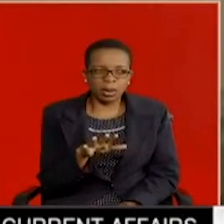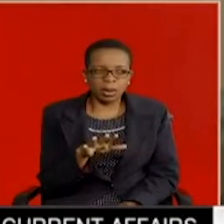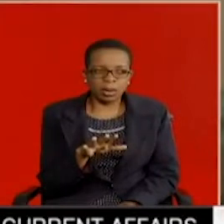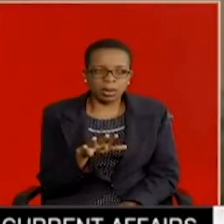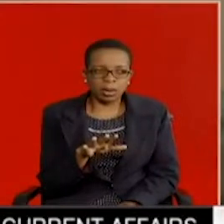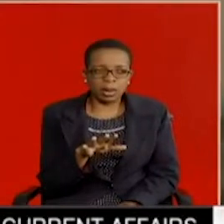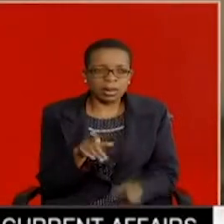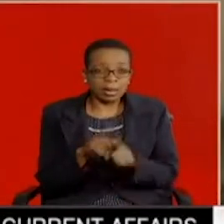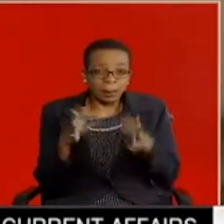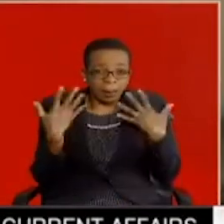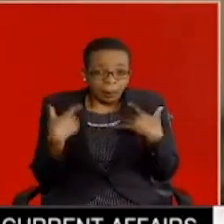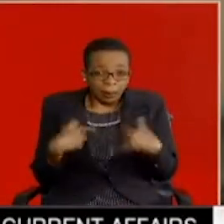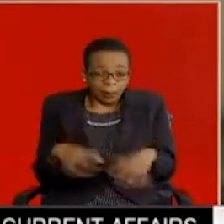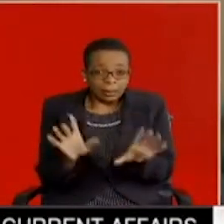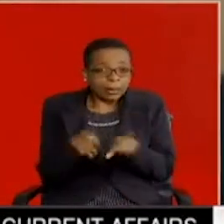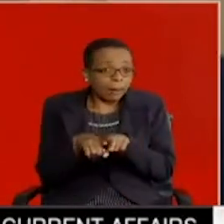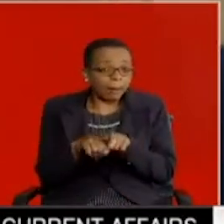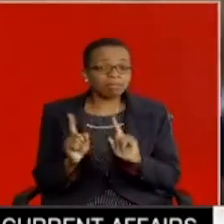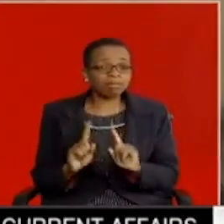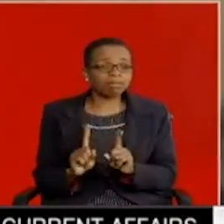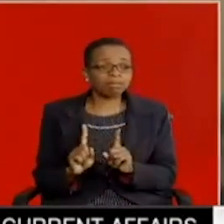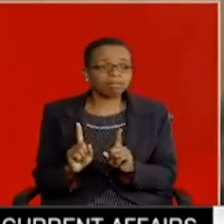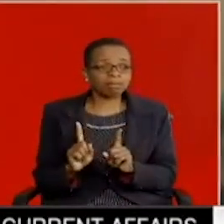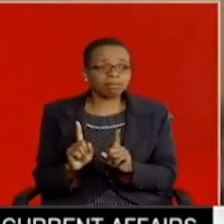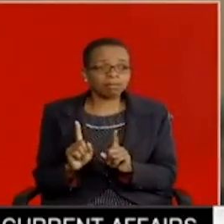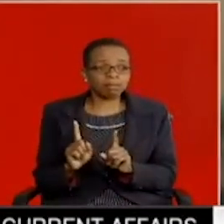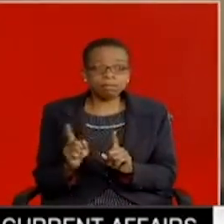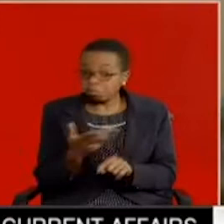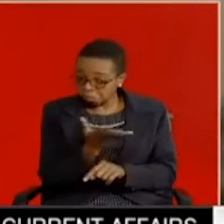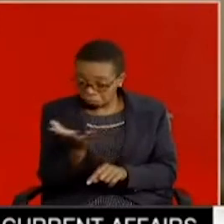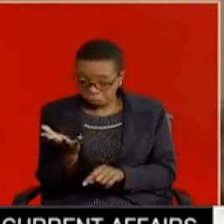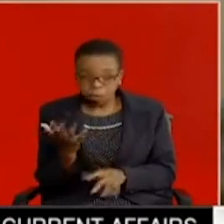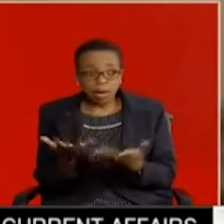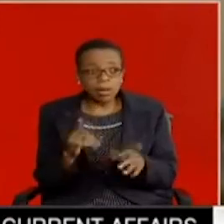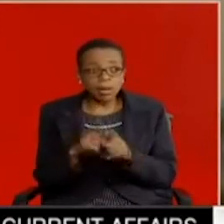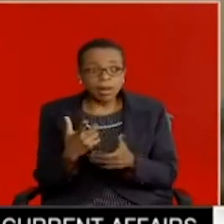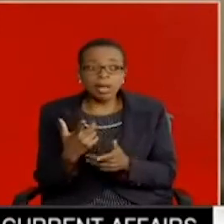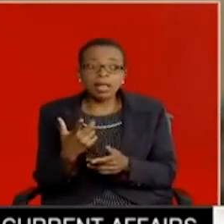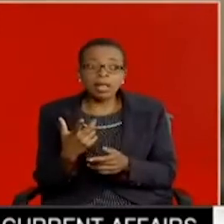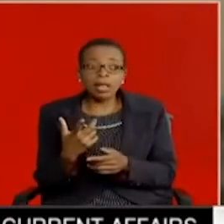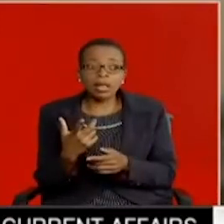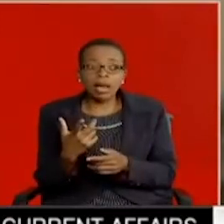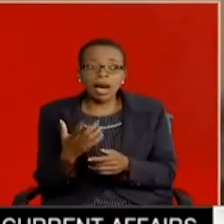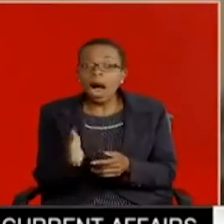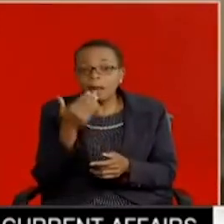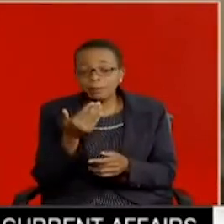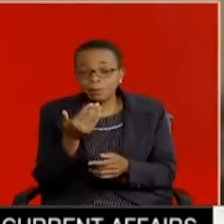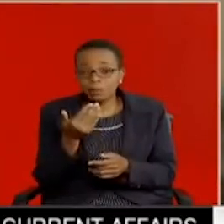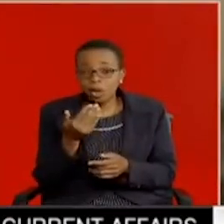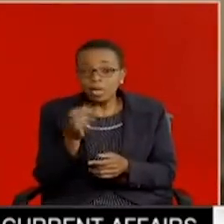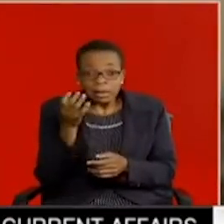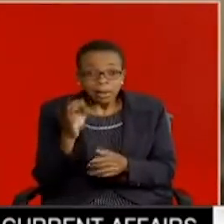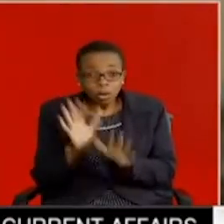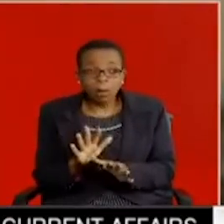who is going to react the same. In here, honorable members, we can be given stop and tablet because we